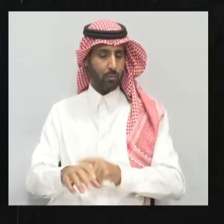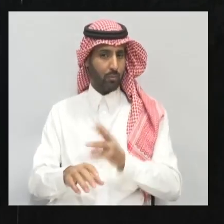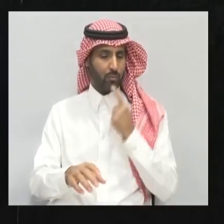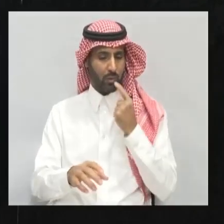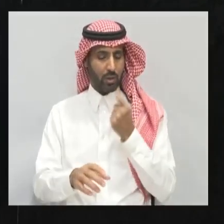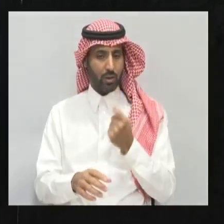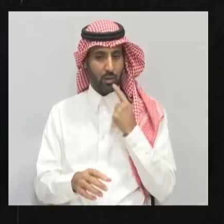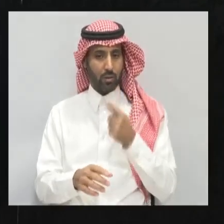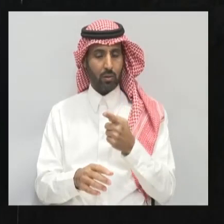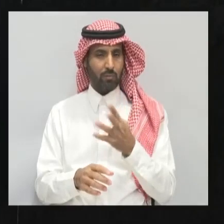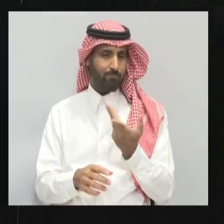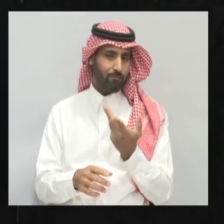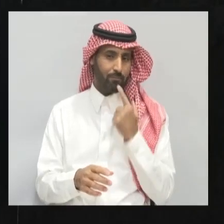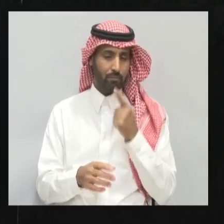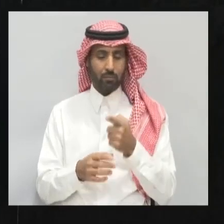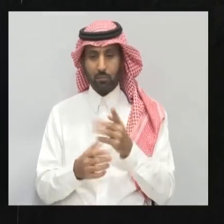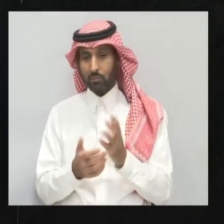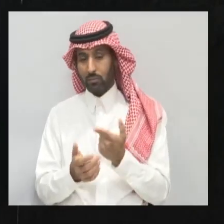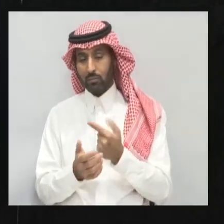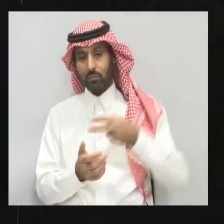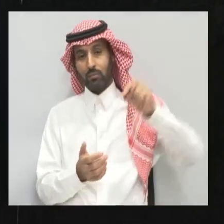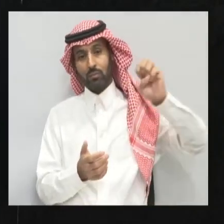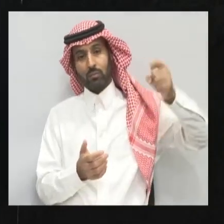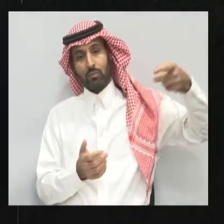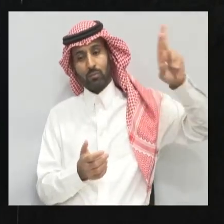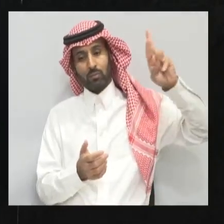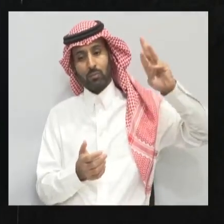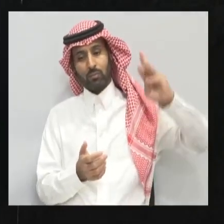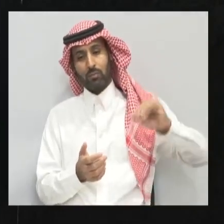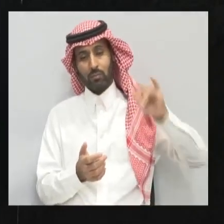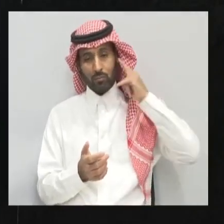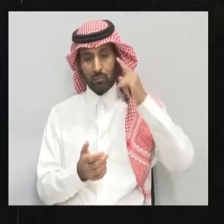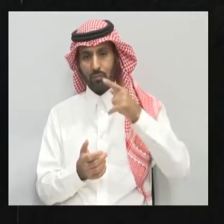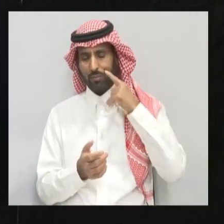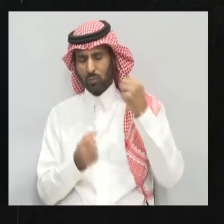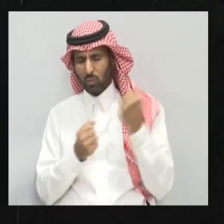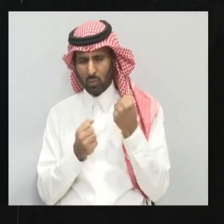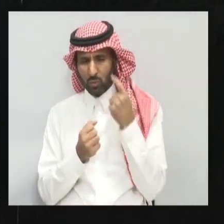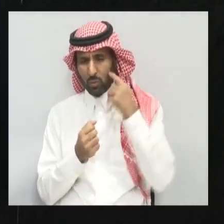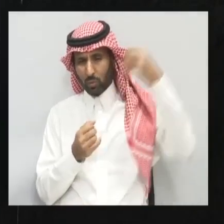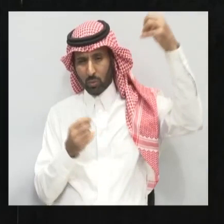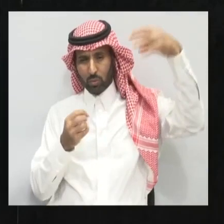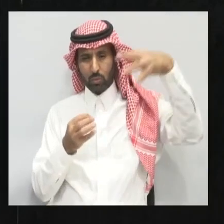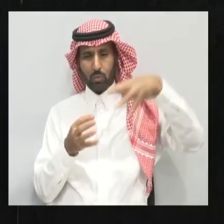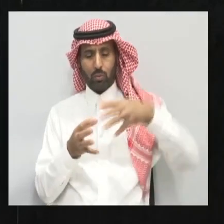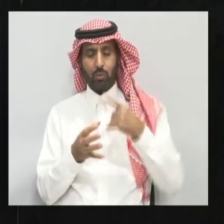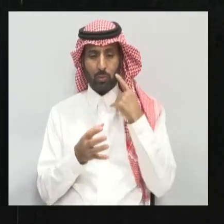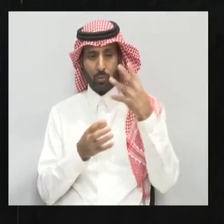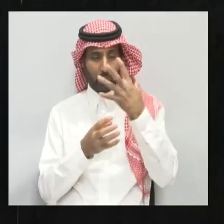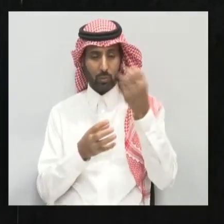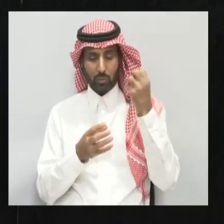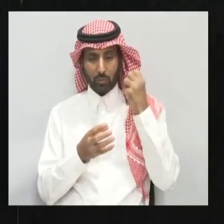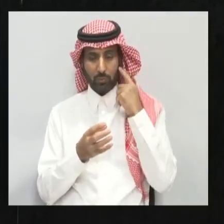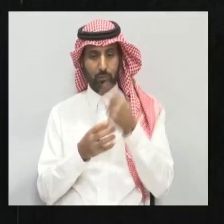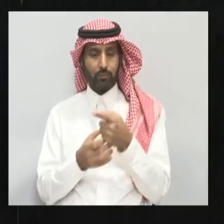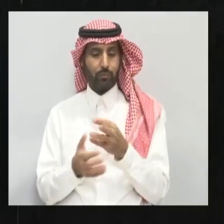year, this is something possible in Norway, as they have a snow and maybe that a little light in there,